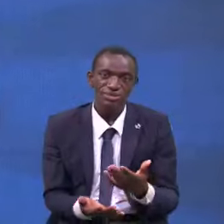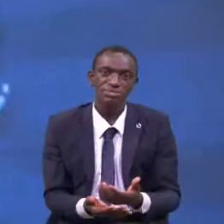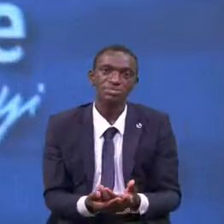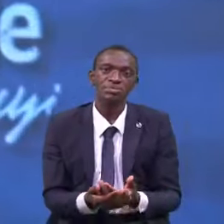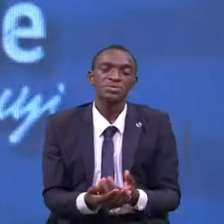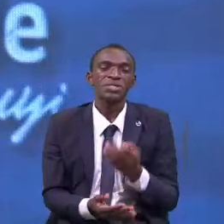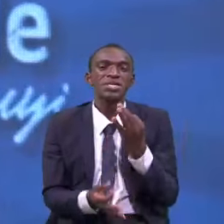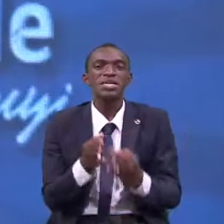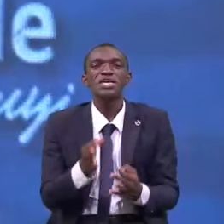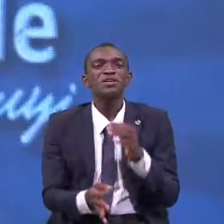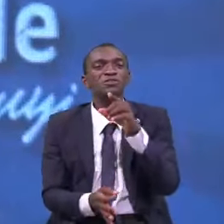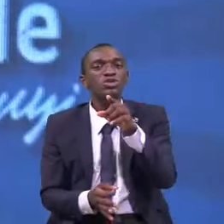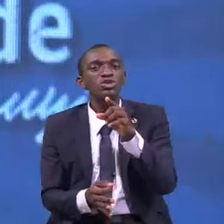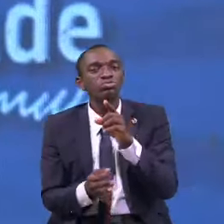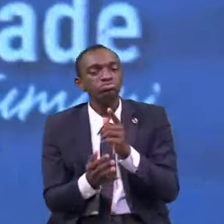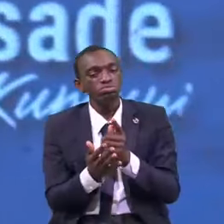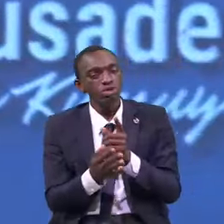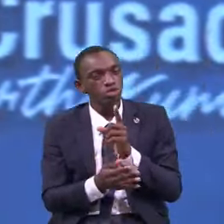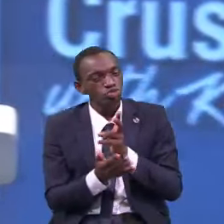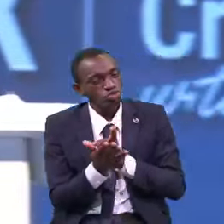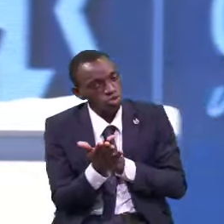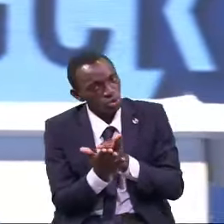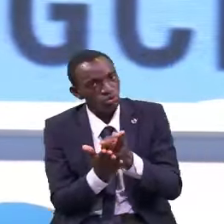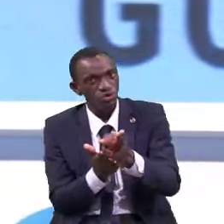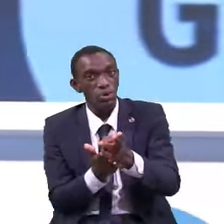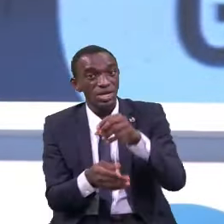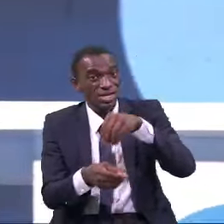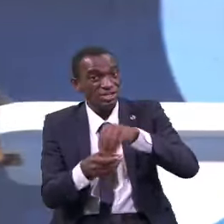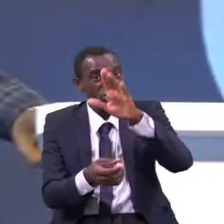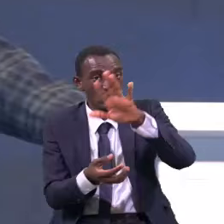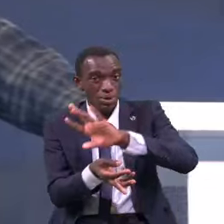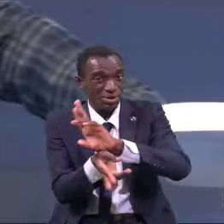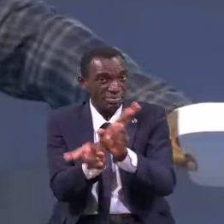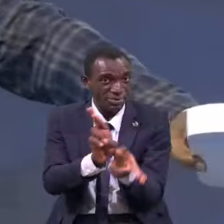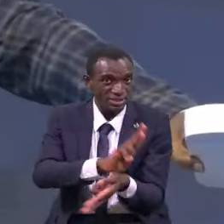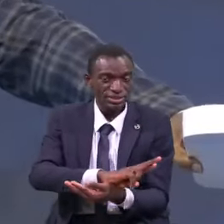If you be truthful in that repentance.